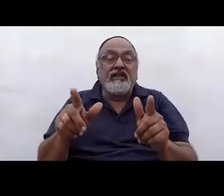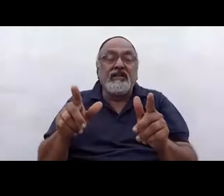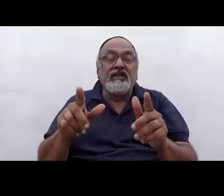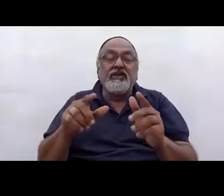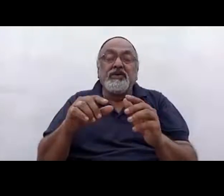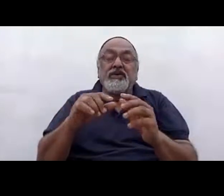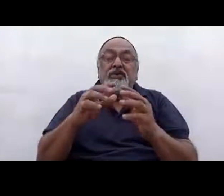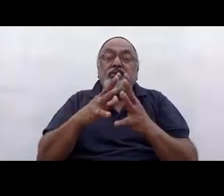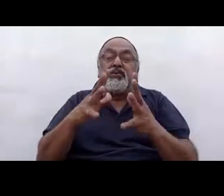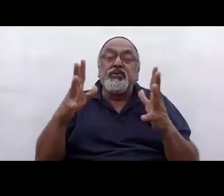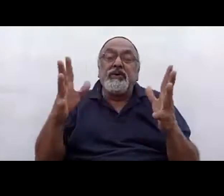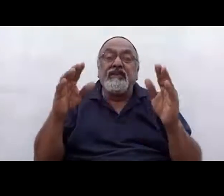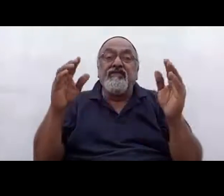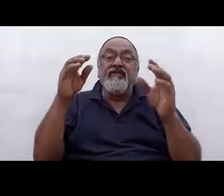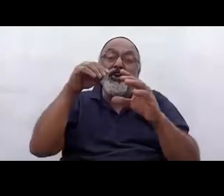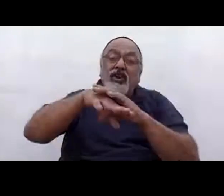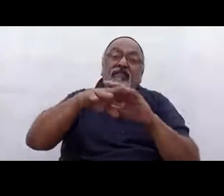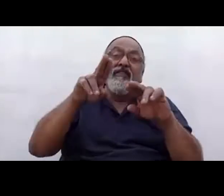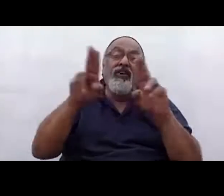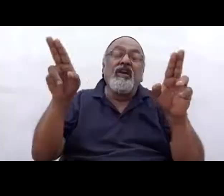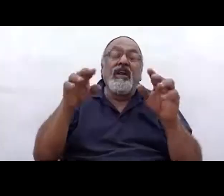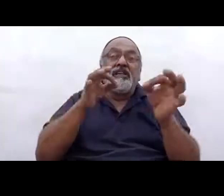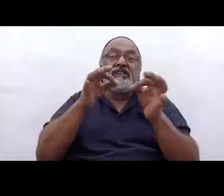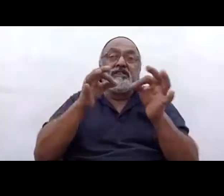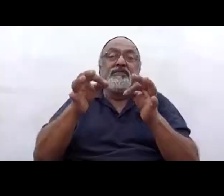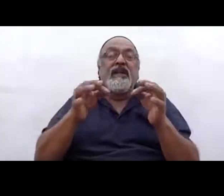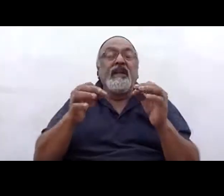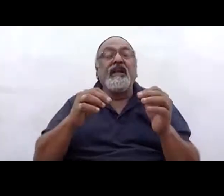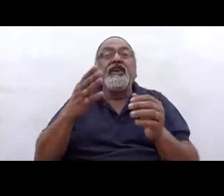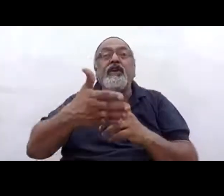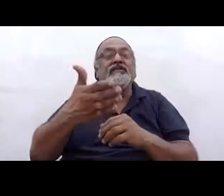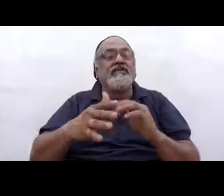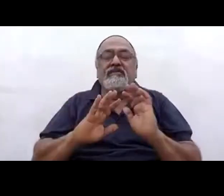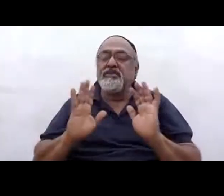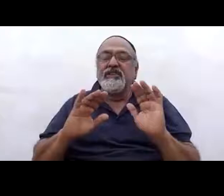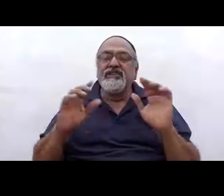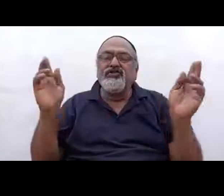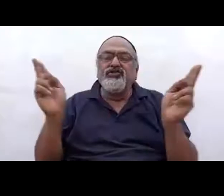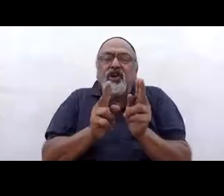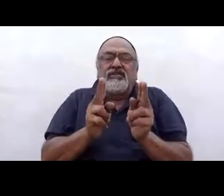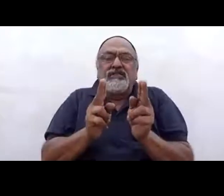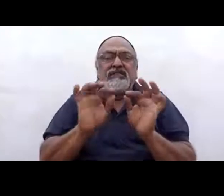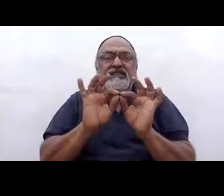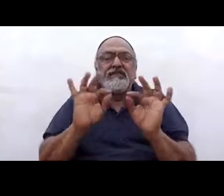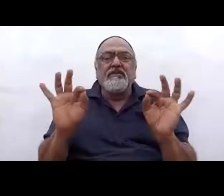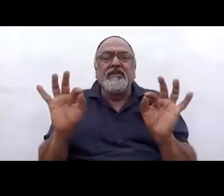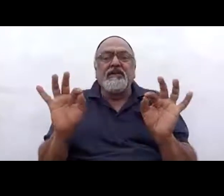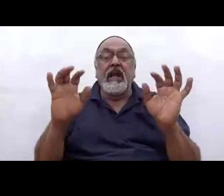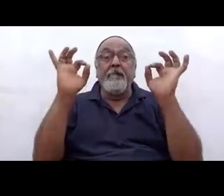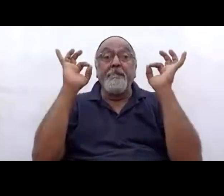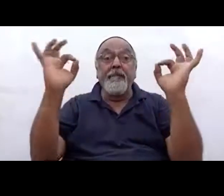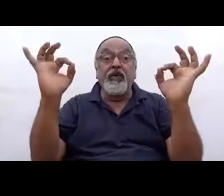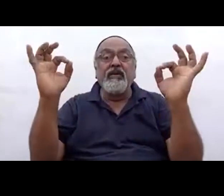abstract the entire 6 to 7 lines. It shouldn't consist of your introduction. It should be very short. It should just tell the importance